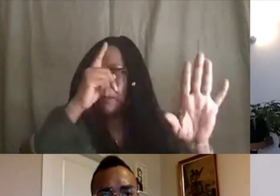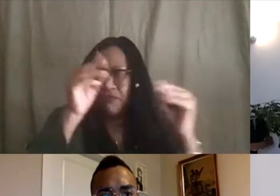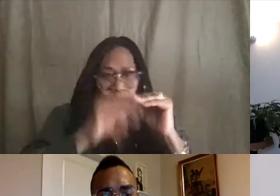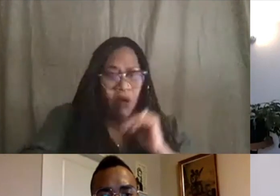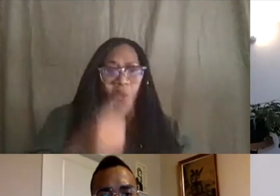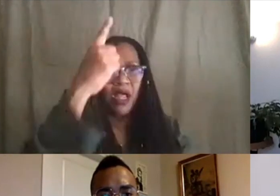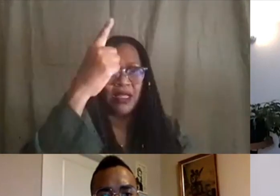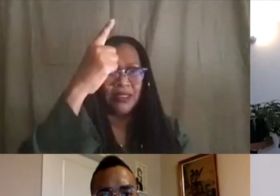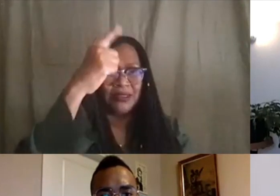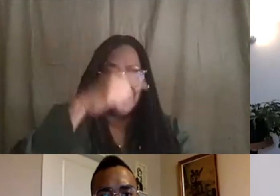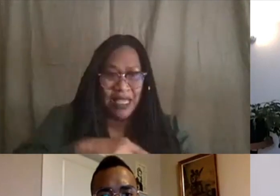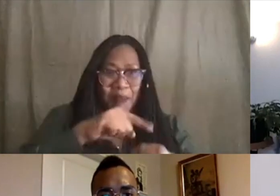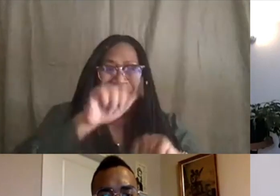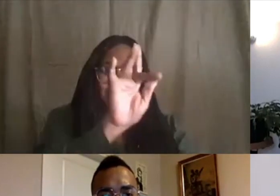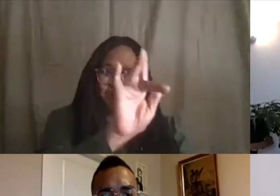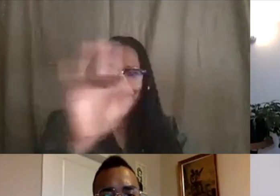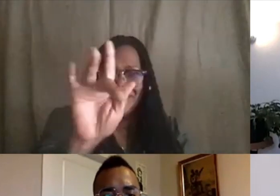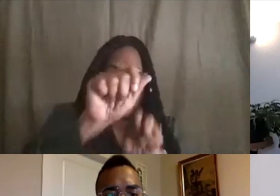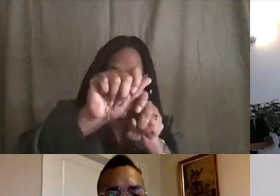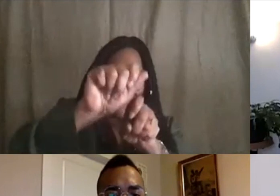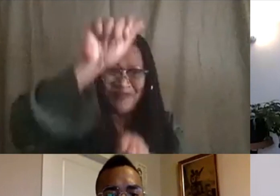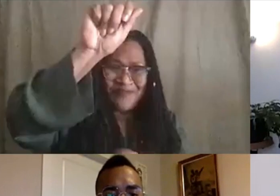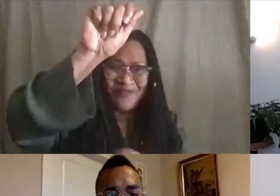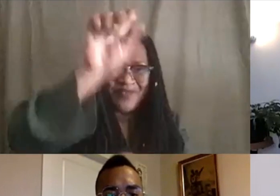gap of images. There's